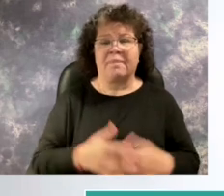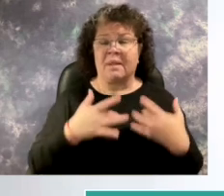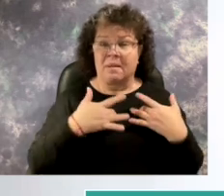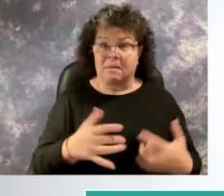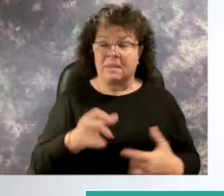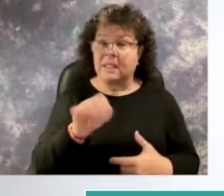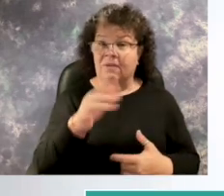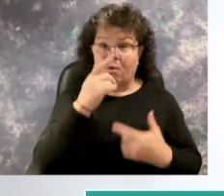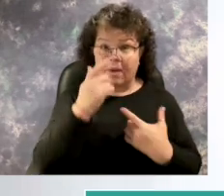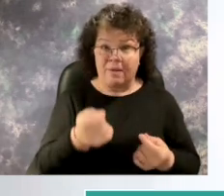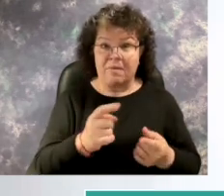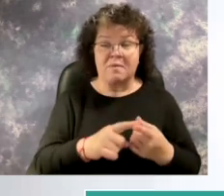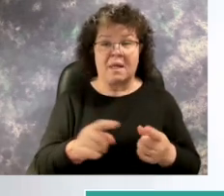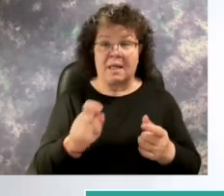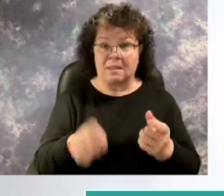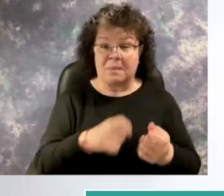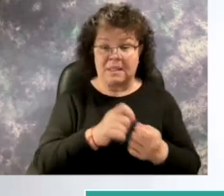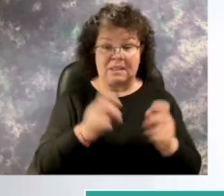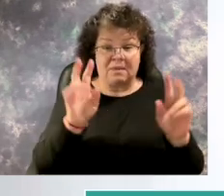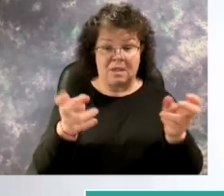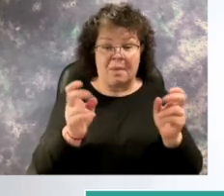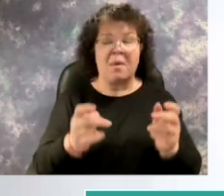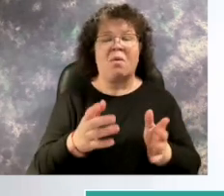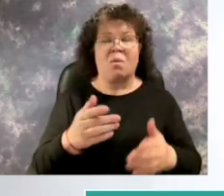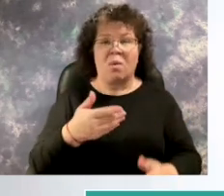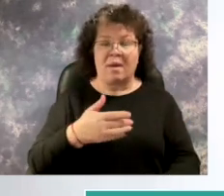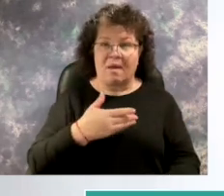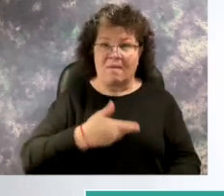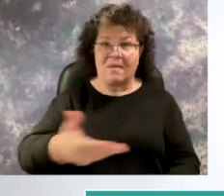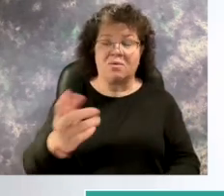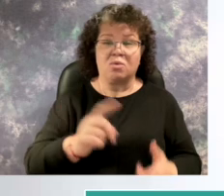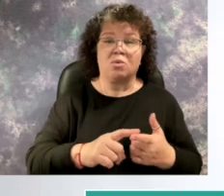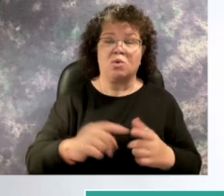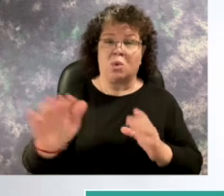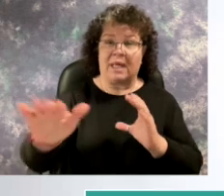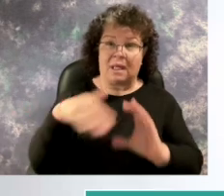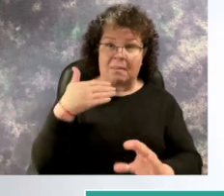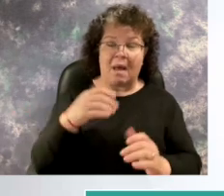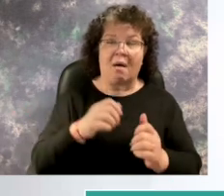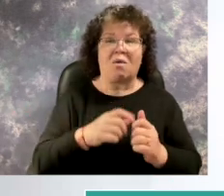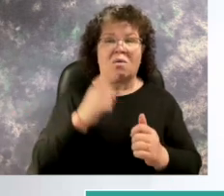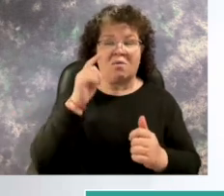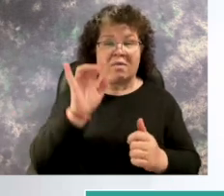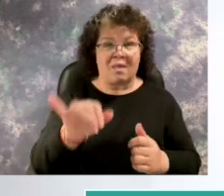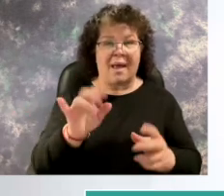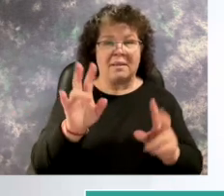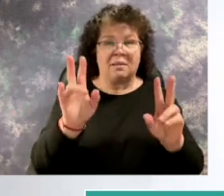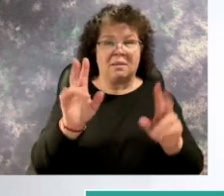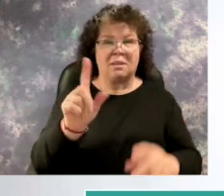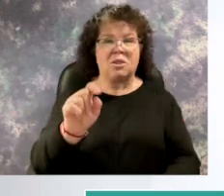you're interested in suggesting a topic, we invite you to email us with your topic ideas or